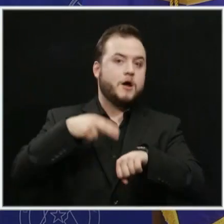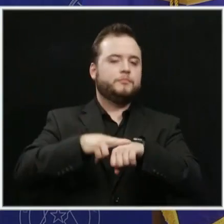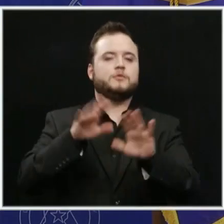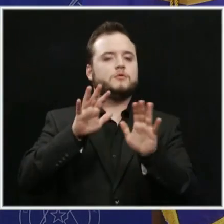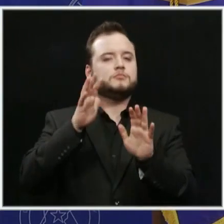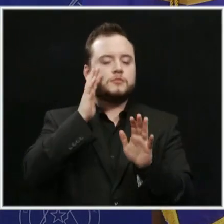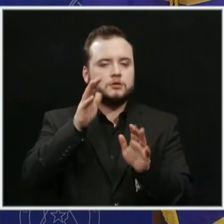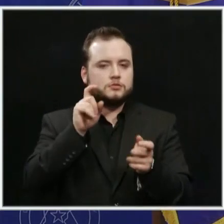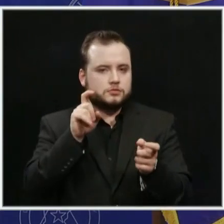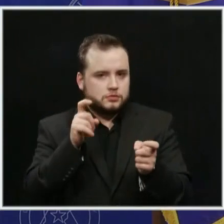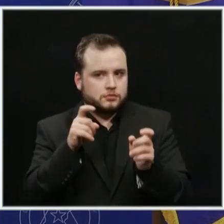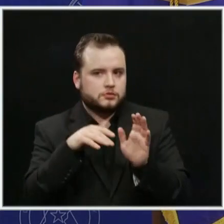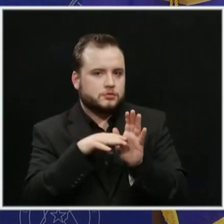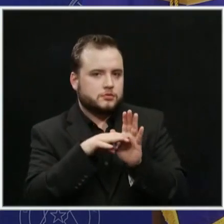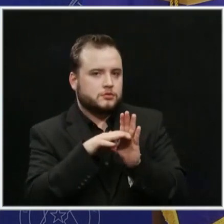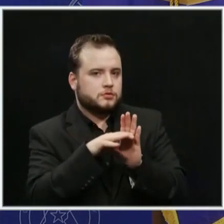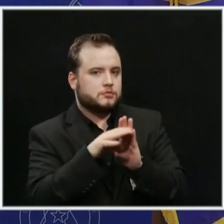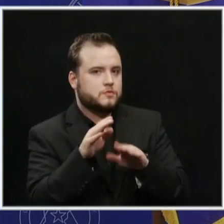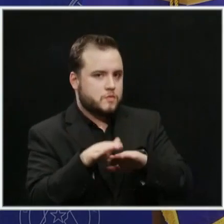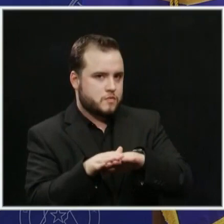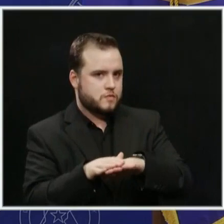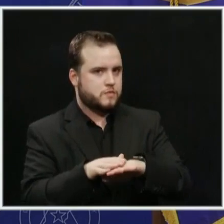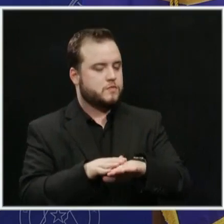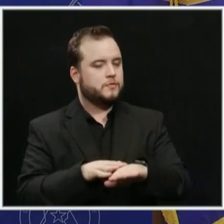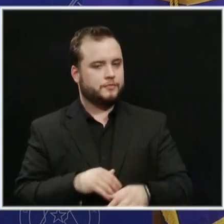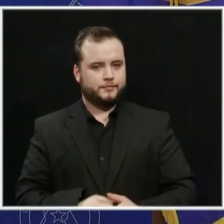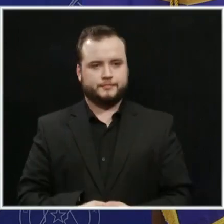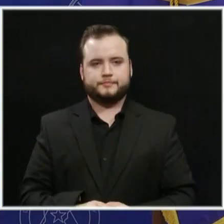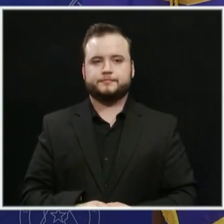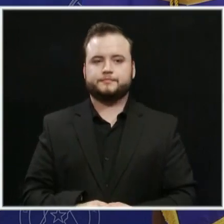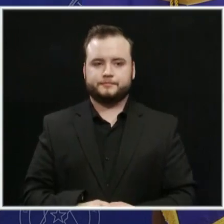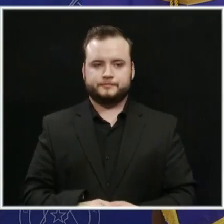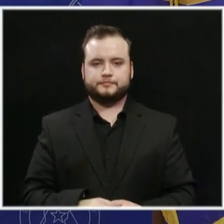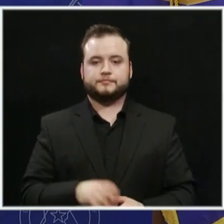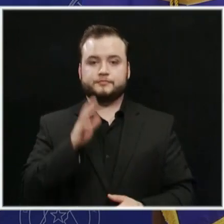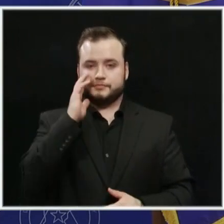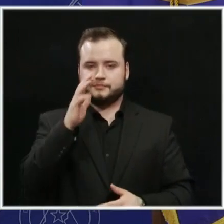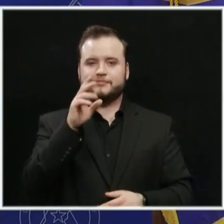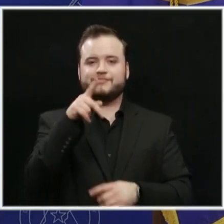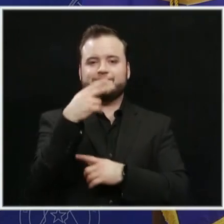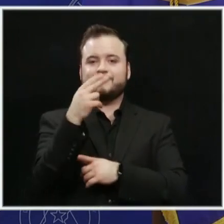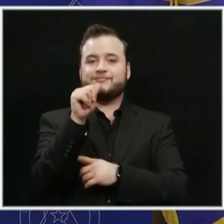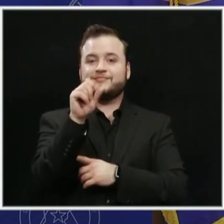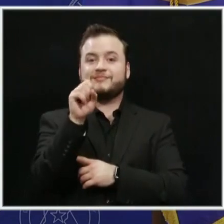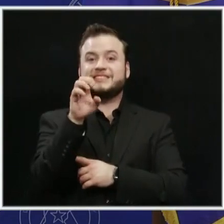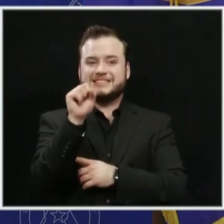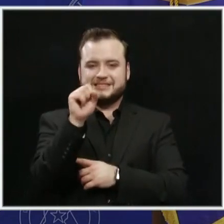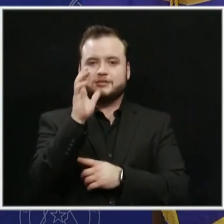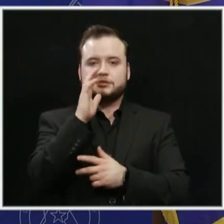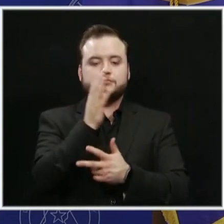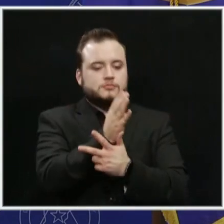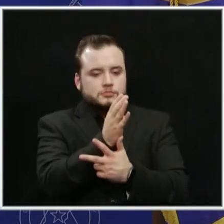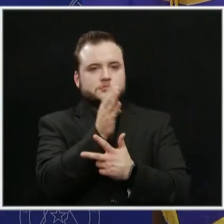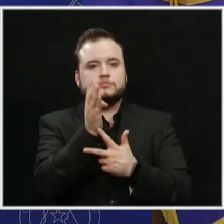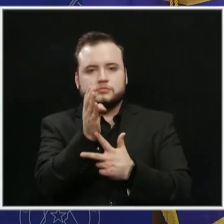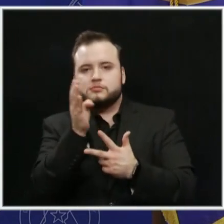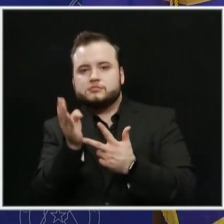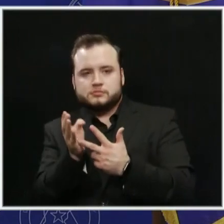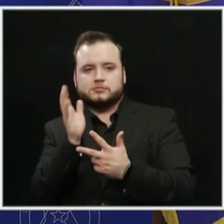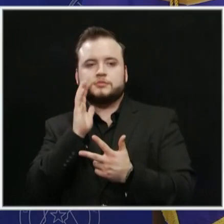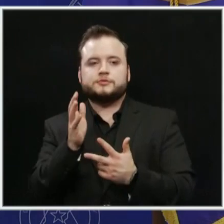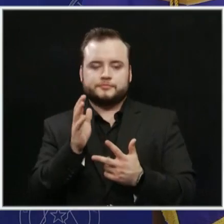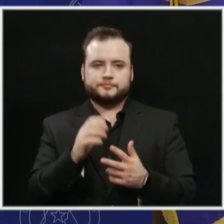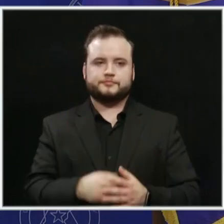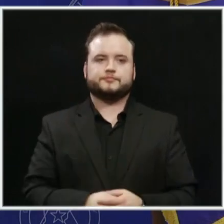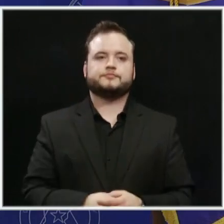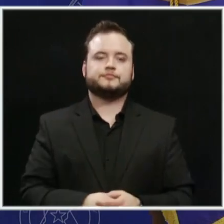think their plan to phased approach in is right. I'm not quite certain where. I think we all have to get used to this. I don't